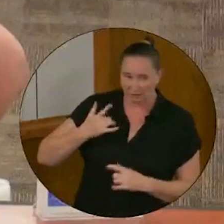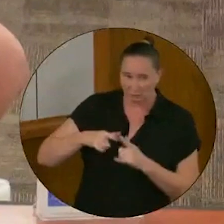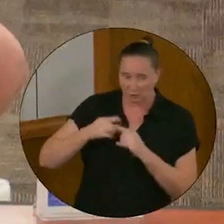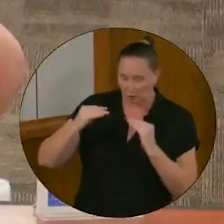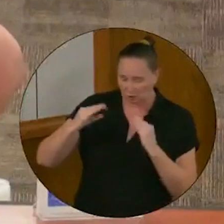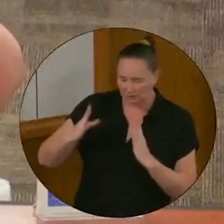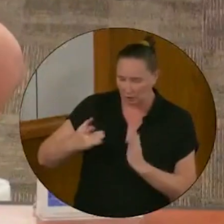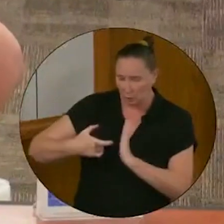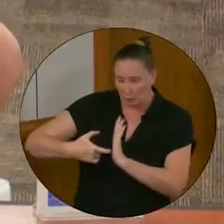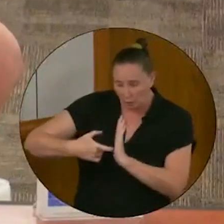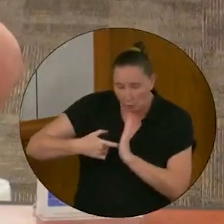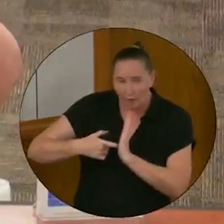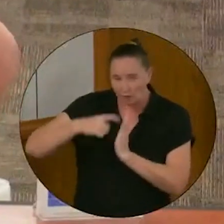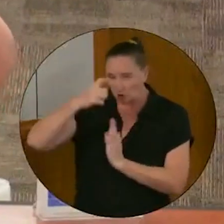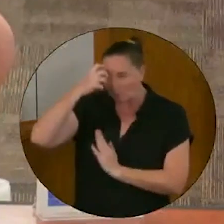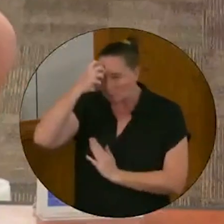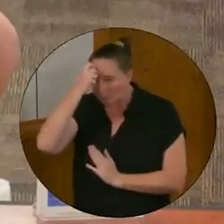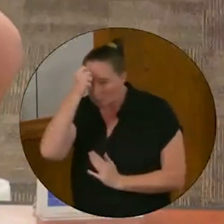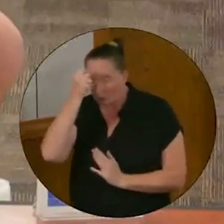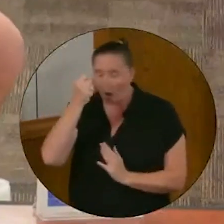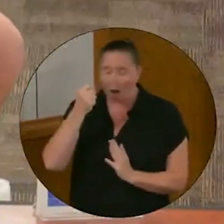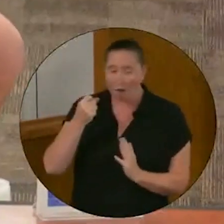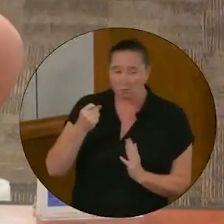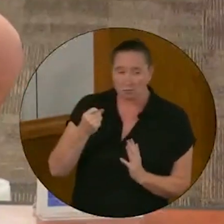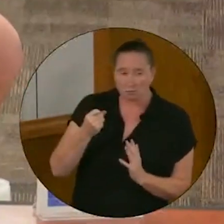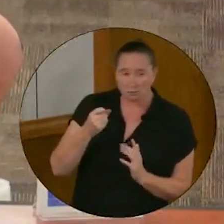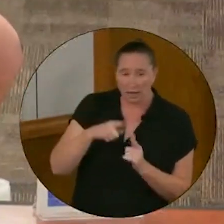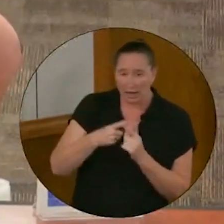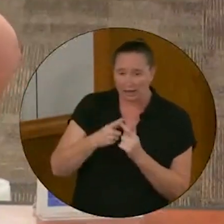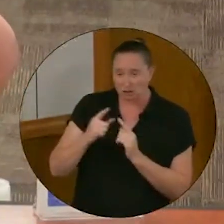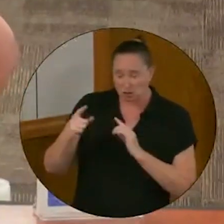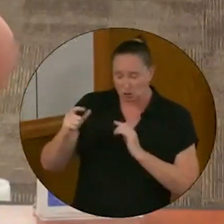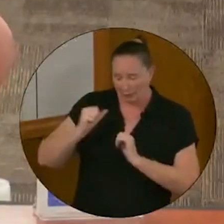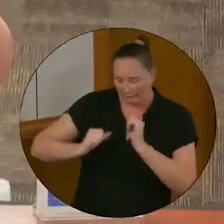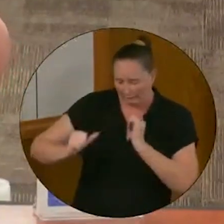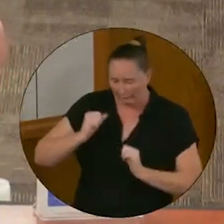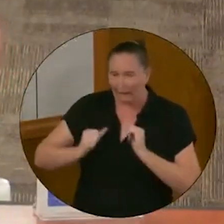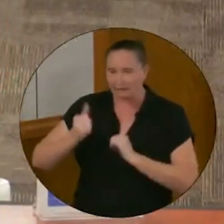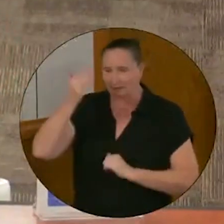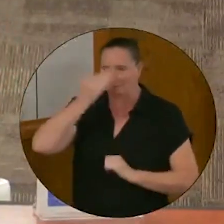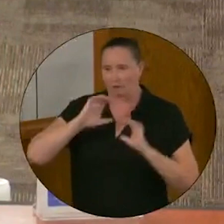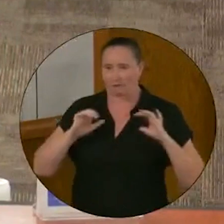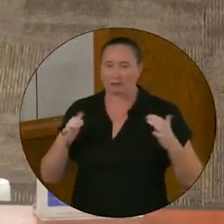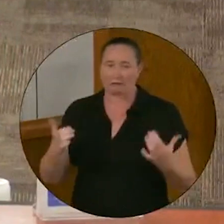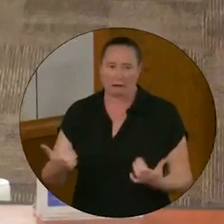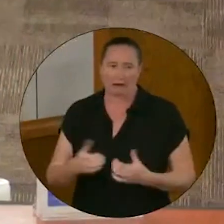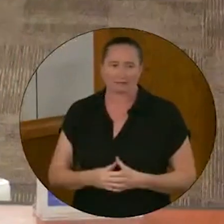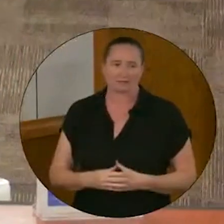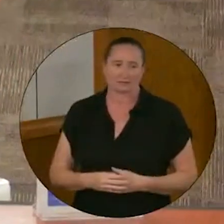teacher required her to memorize this and to act it out in front of her entire class.